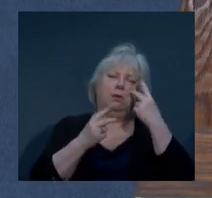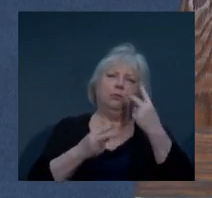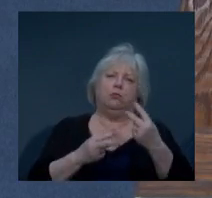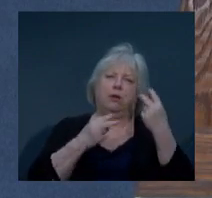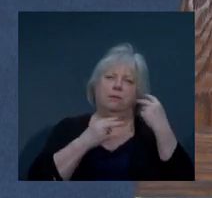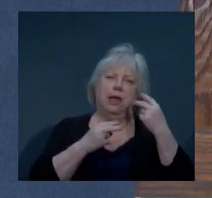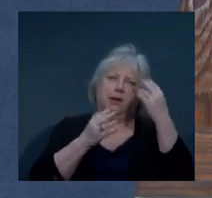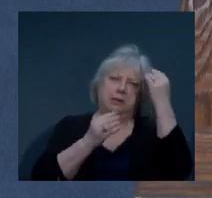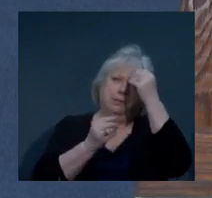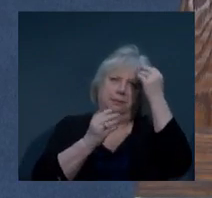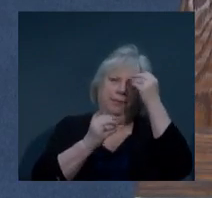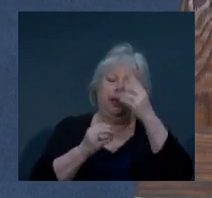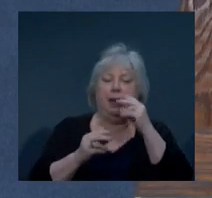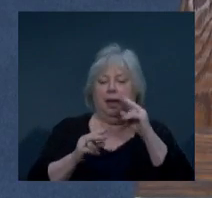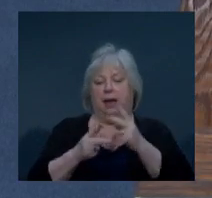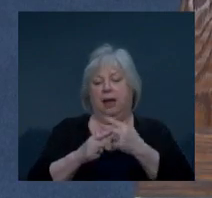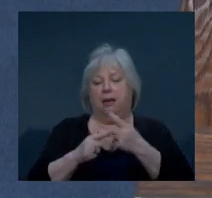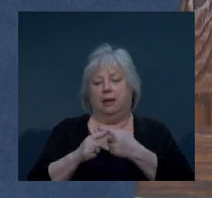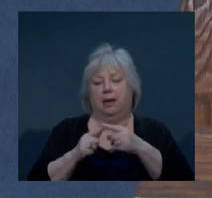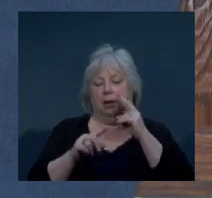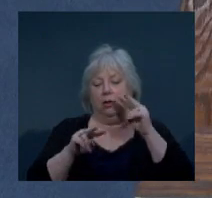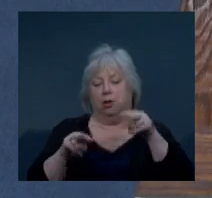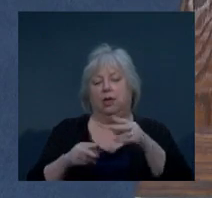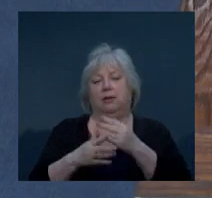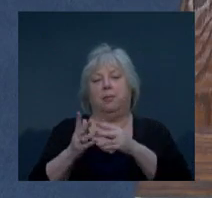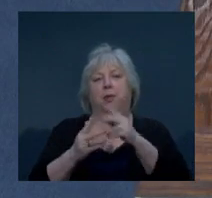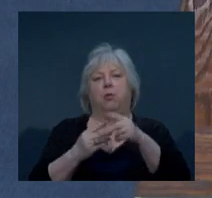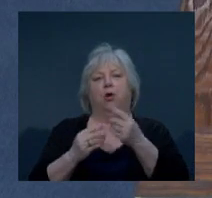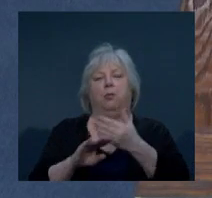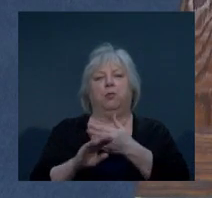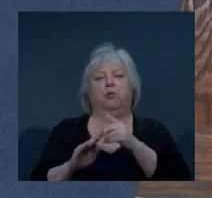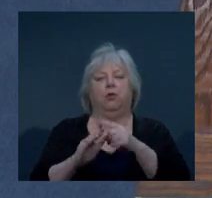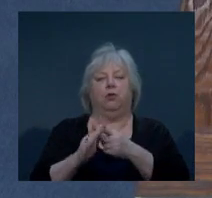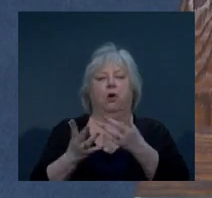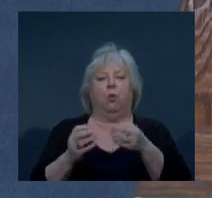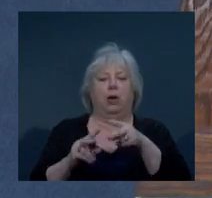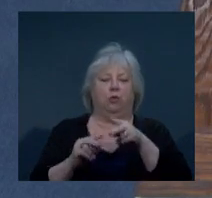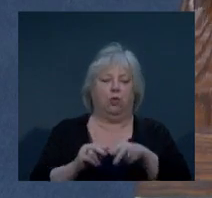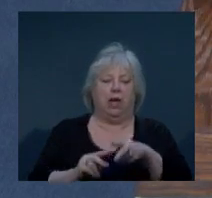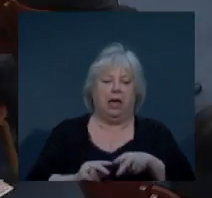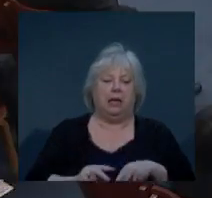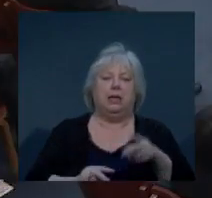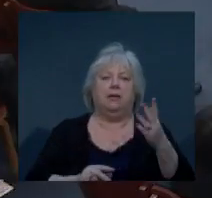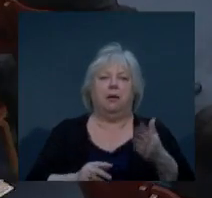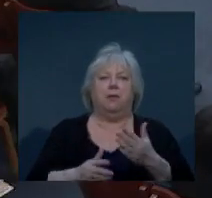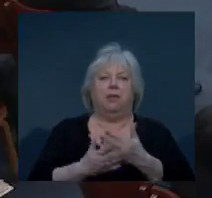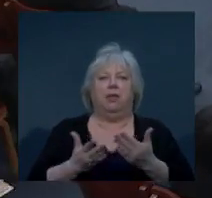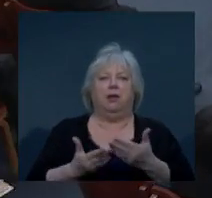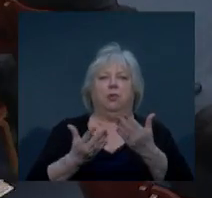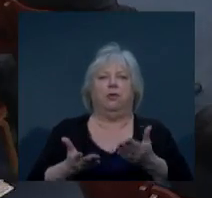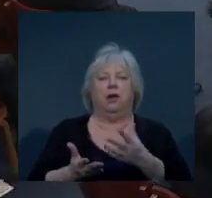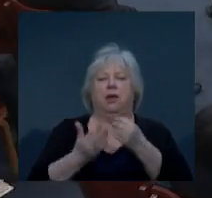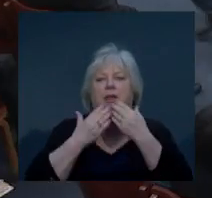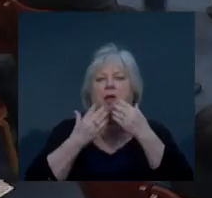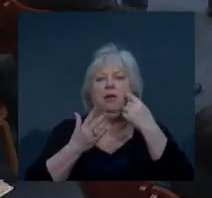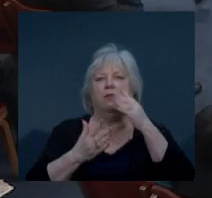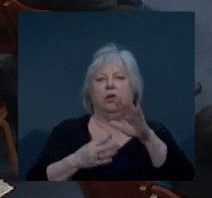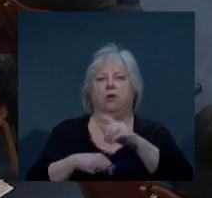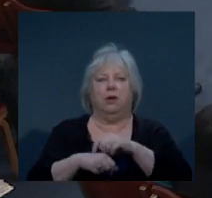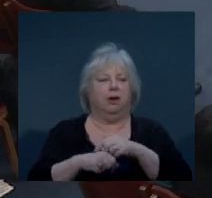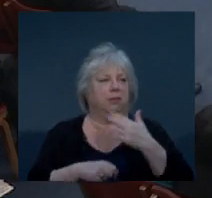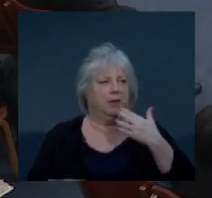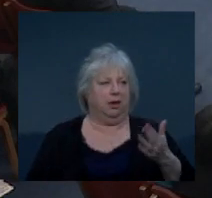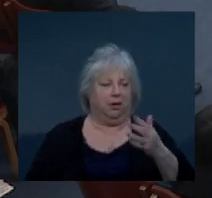I've mentioned here, and then look at some of these programs before you start wanting to cut some of these things out. And I thank you for your time. Thank you so much, Mr. Raycott.